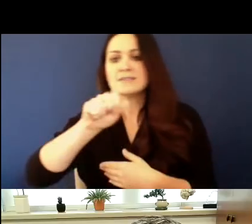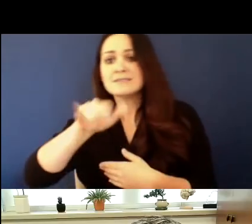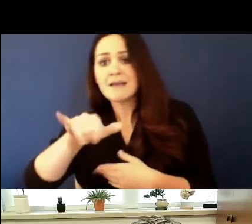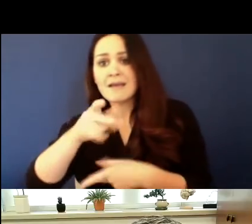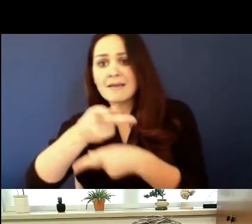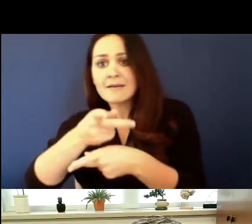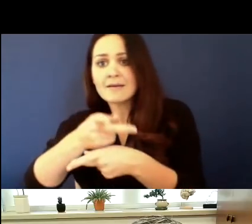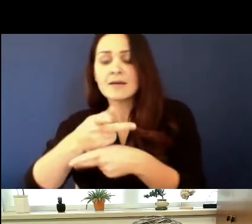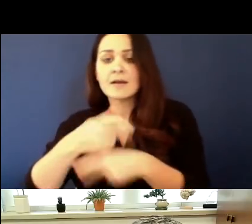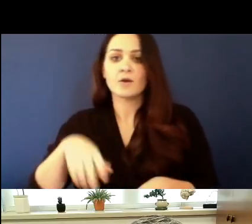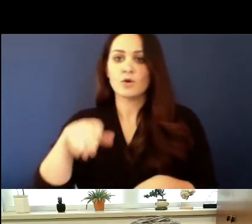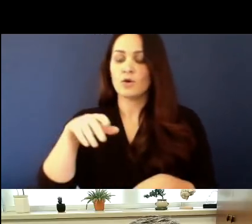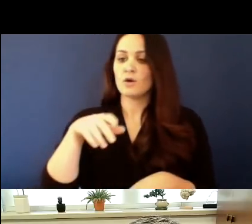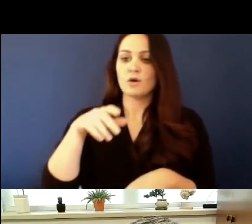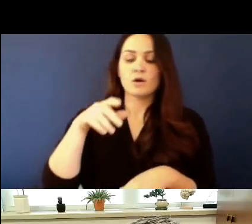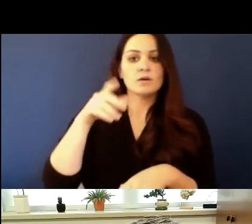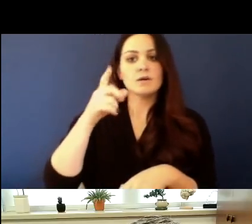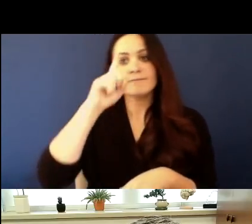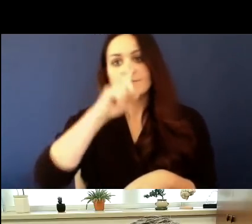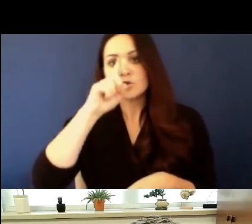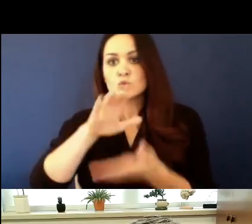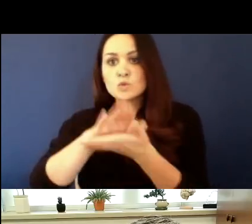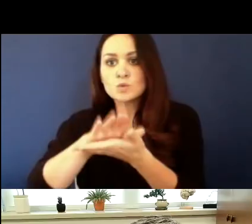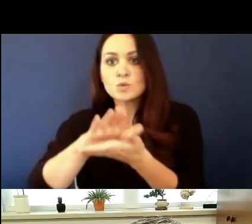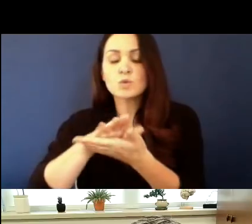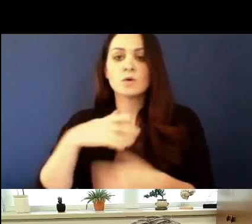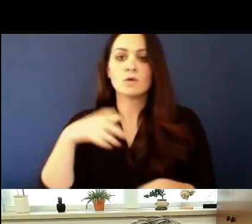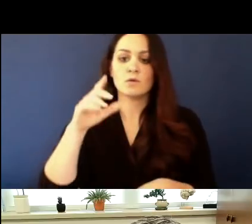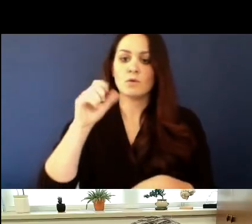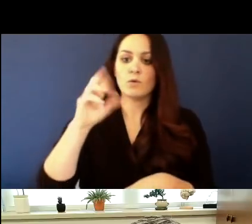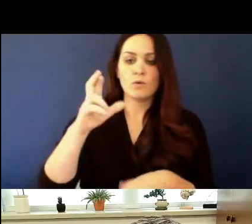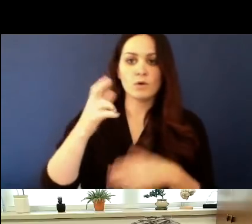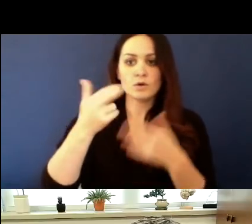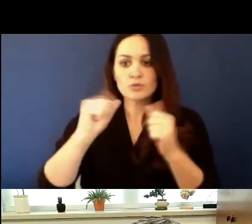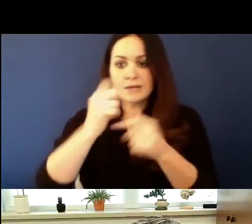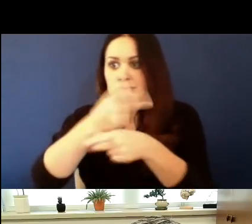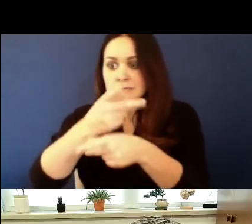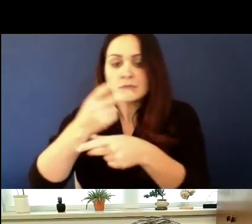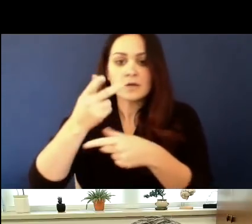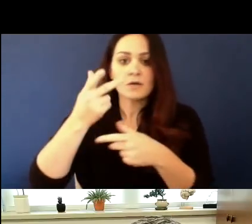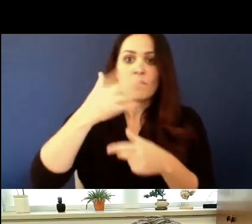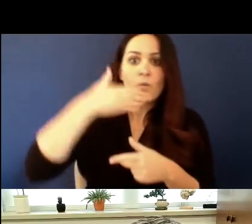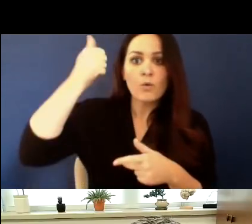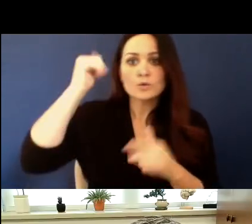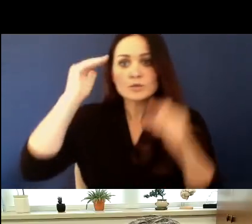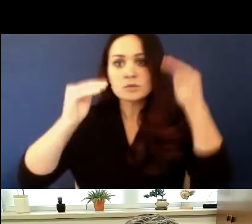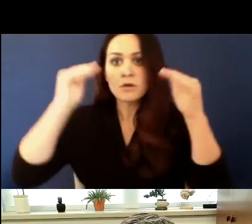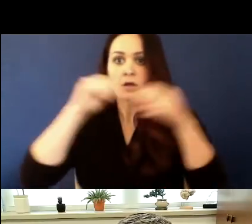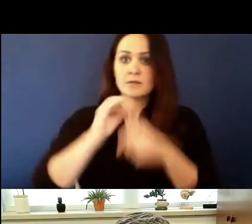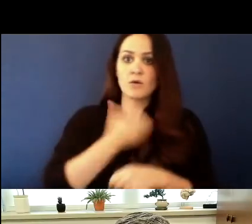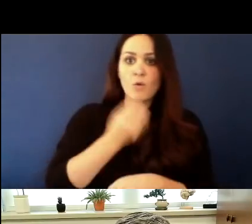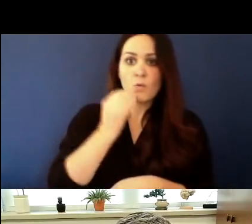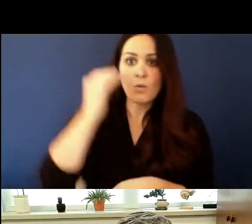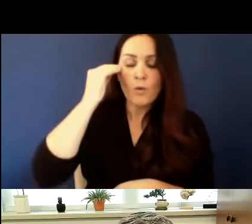for school-aged kids, or dependent care for adults or older adults in our homes. Our task